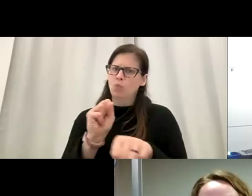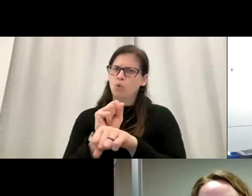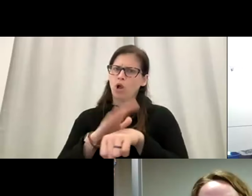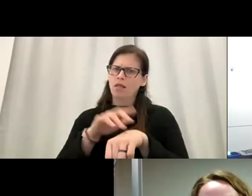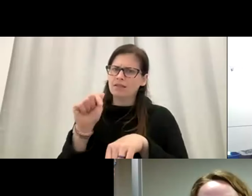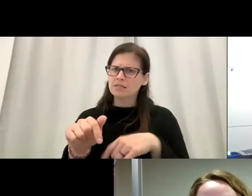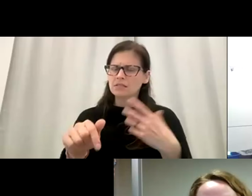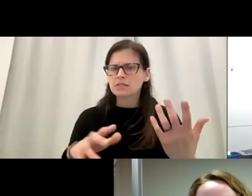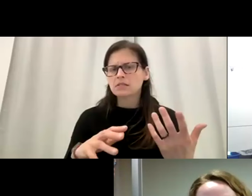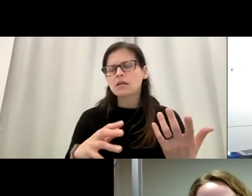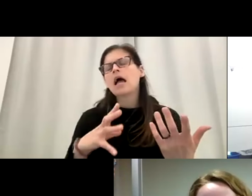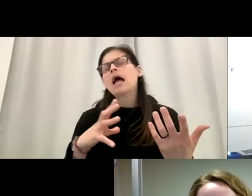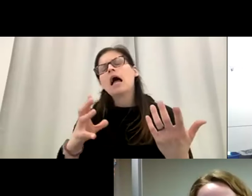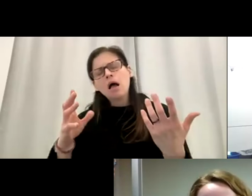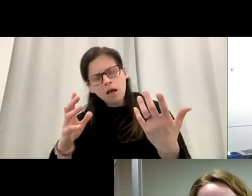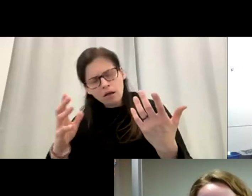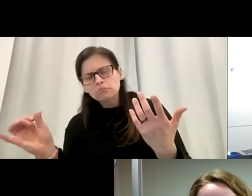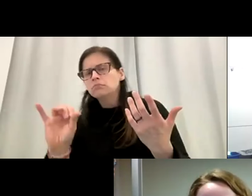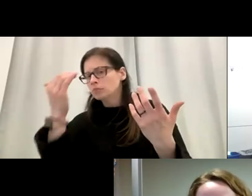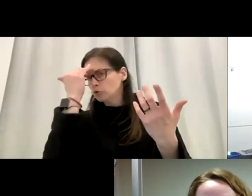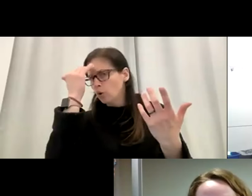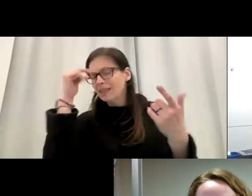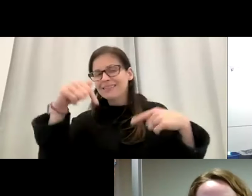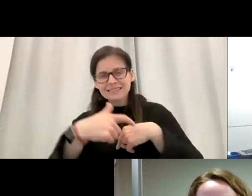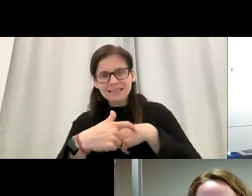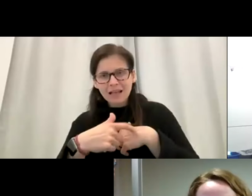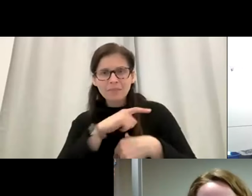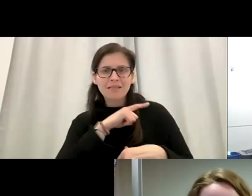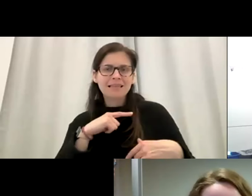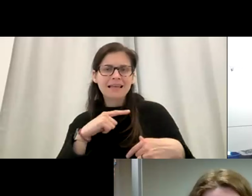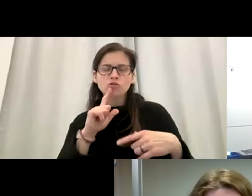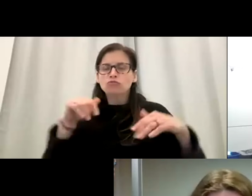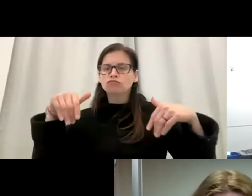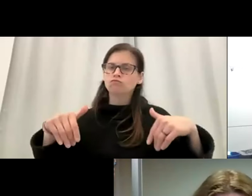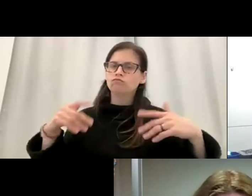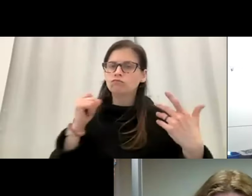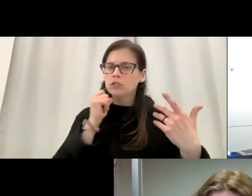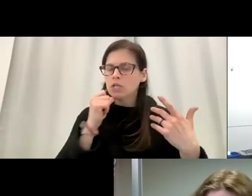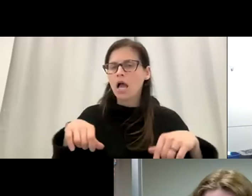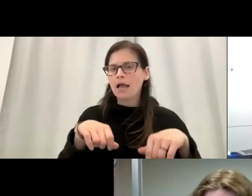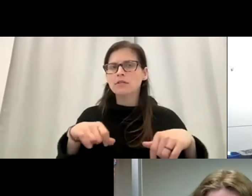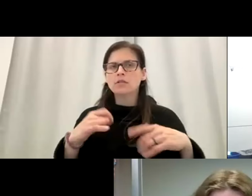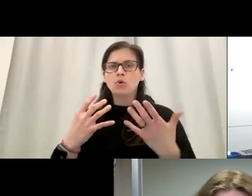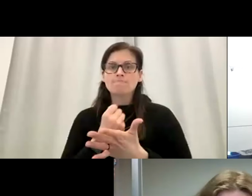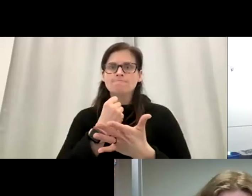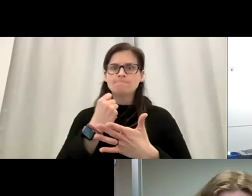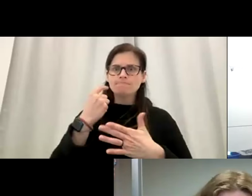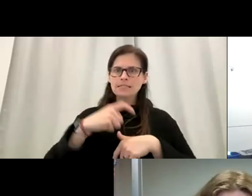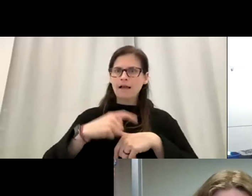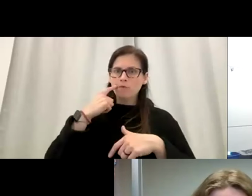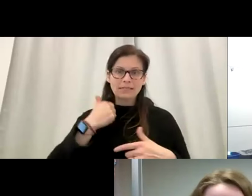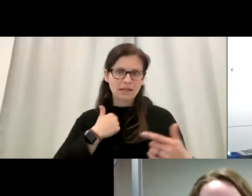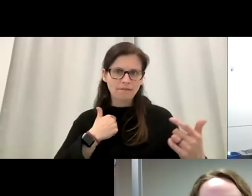can, and then knowing that, okay, this is a time where the legislature is not that active, so here I can take time for myself and